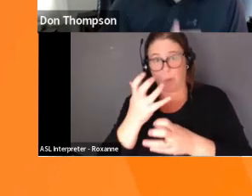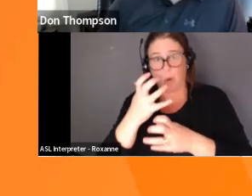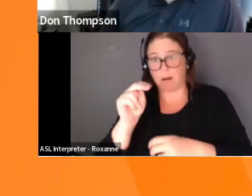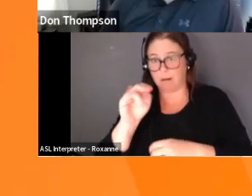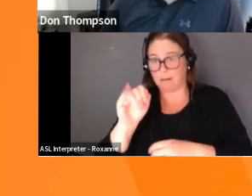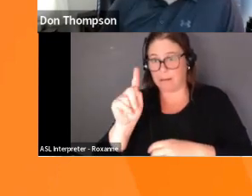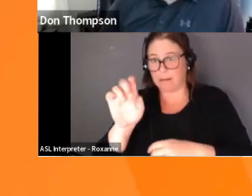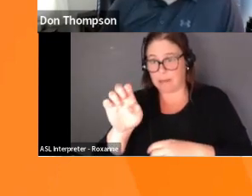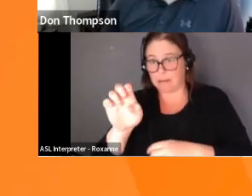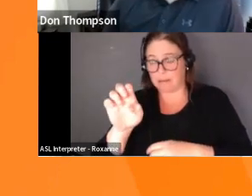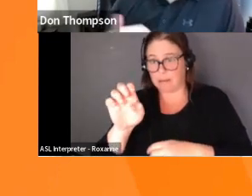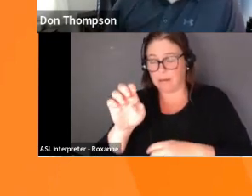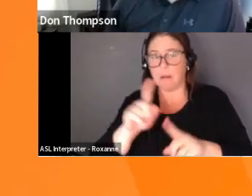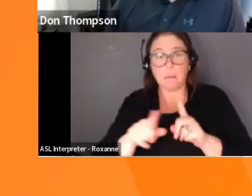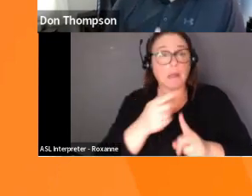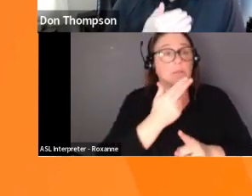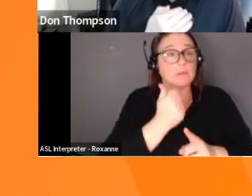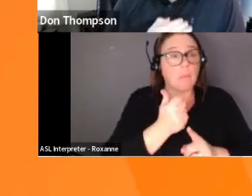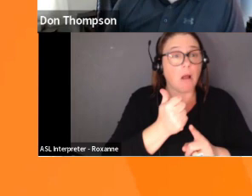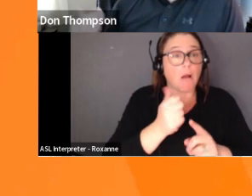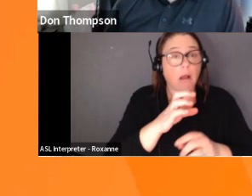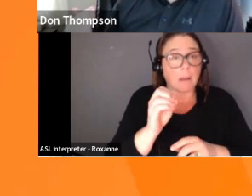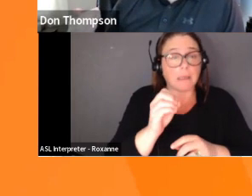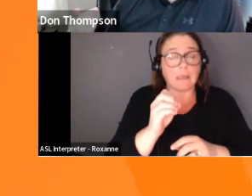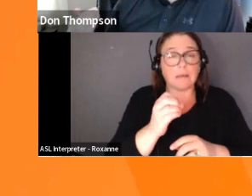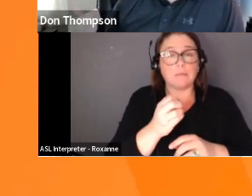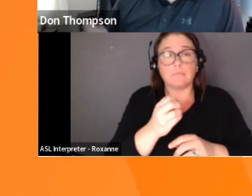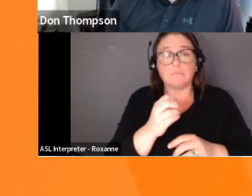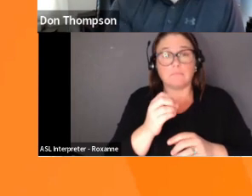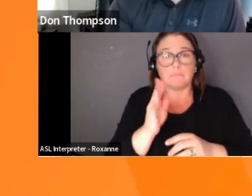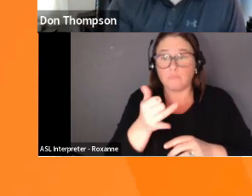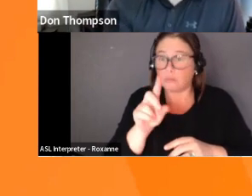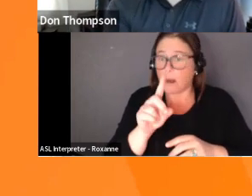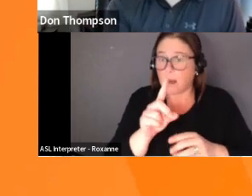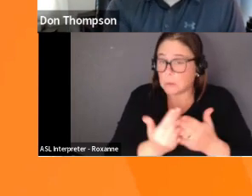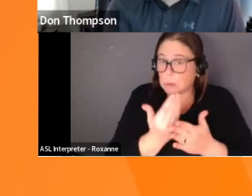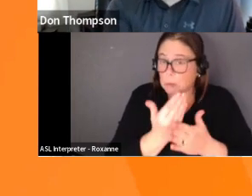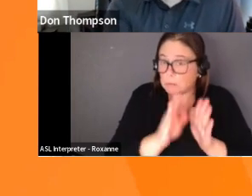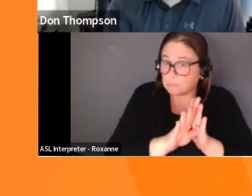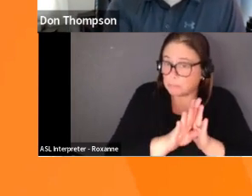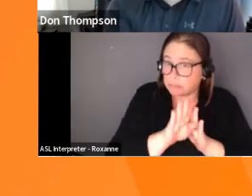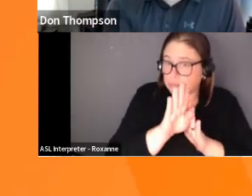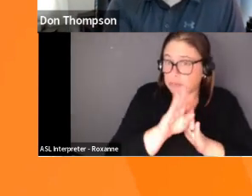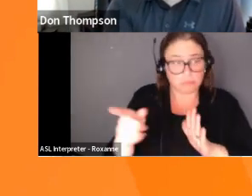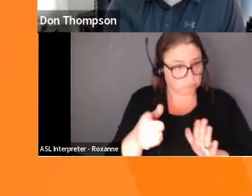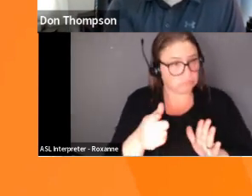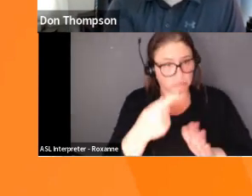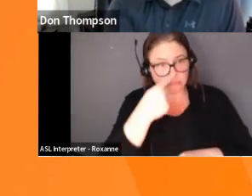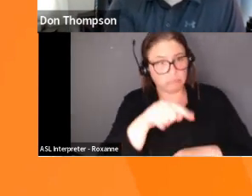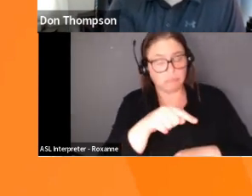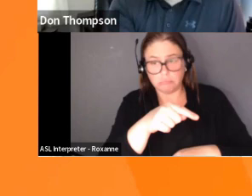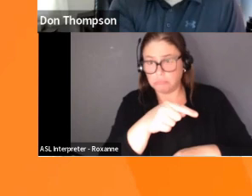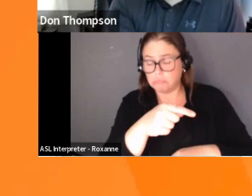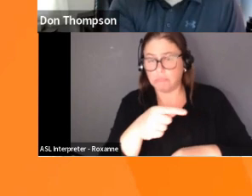very happy to have your small brand, your growing brand. Okay. And they've made it very easy for you to do this. I've